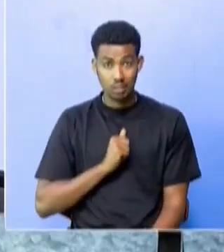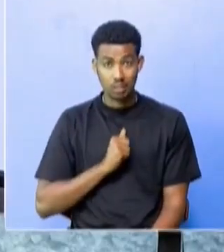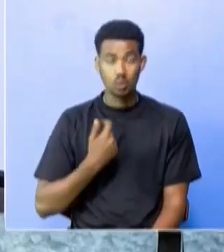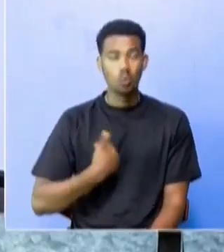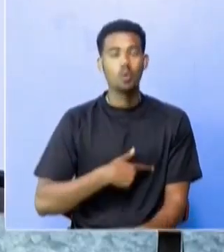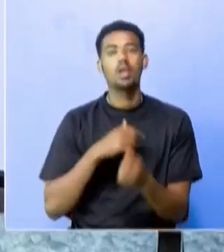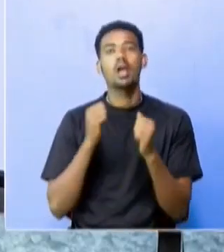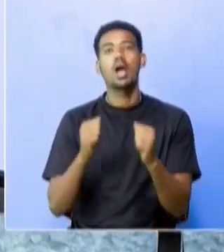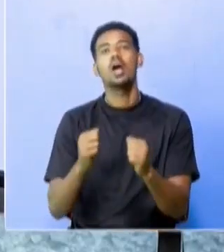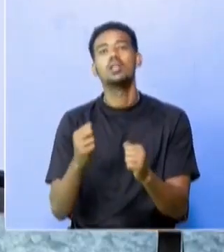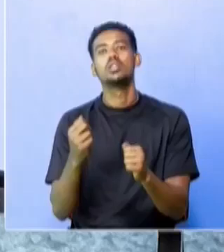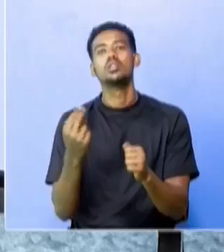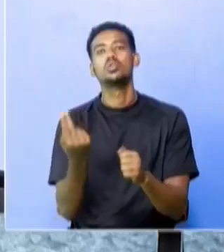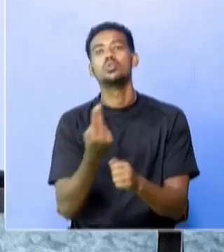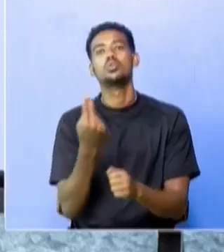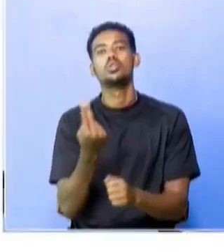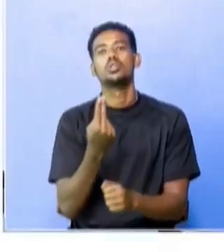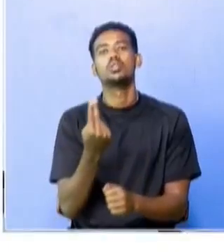use pronoun.